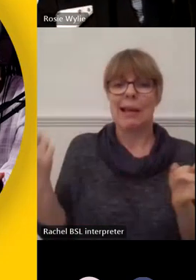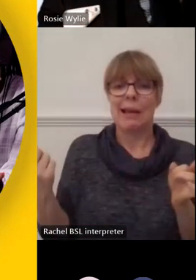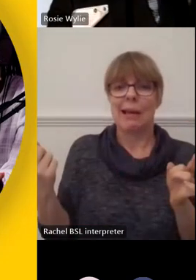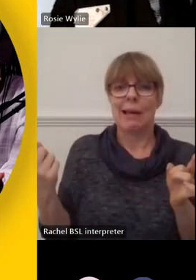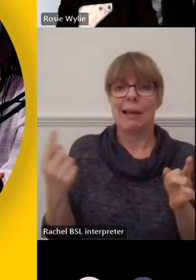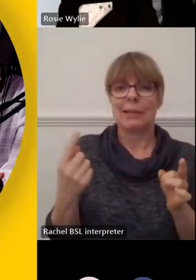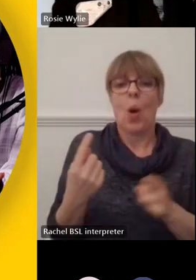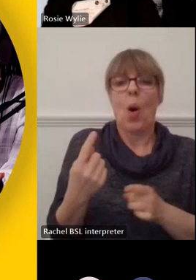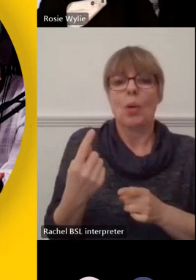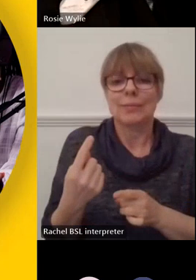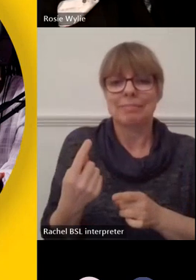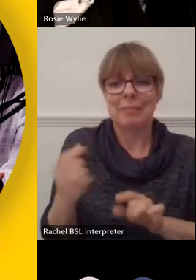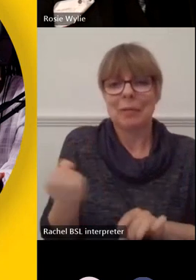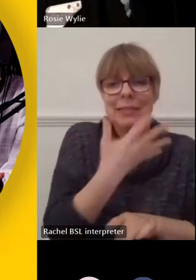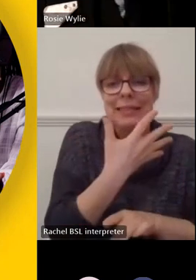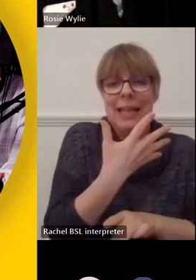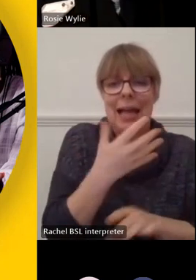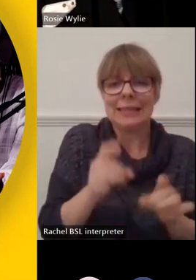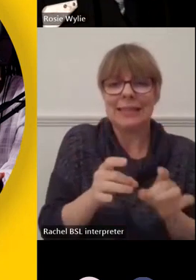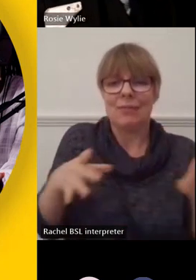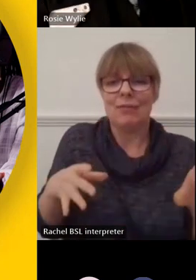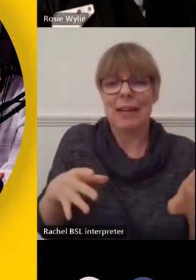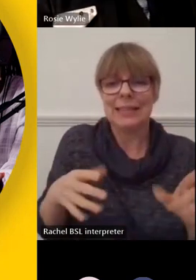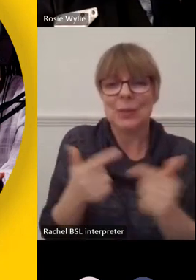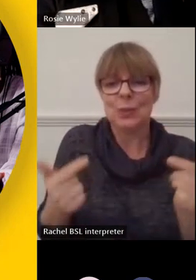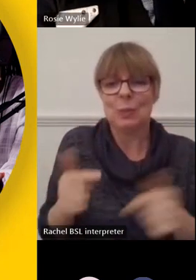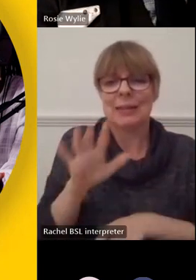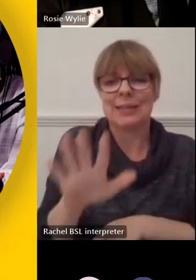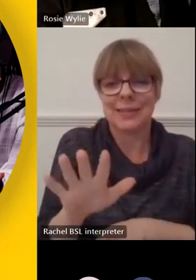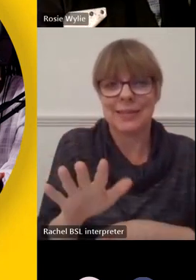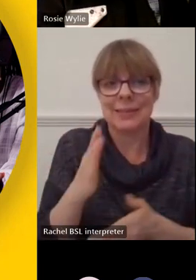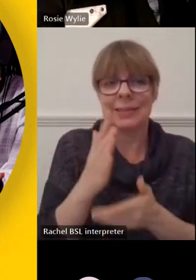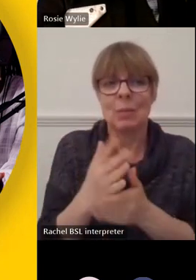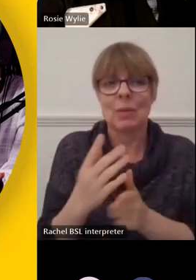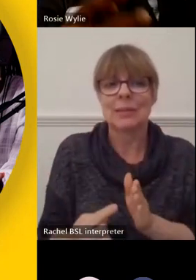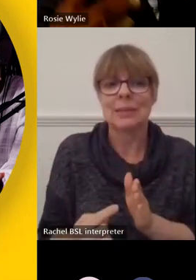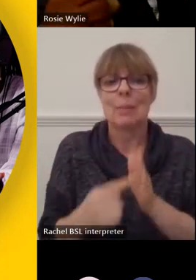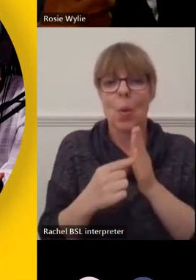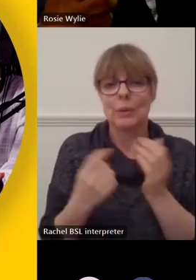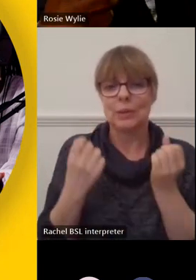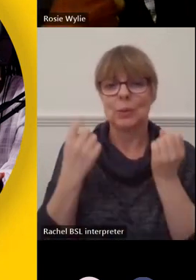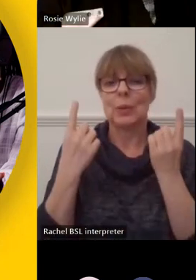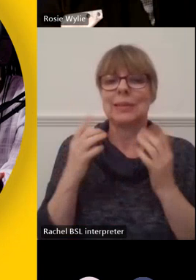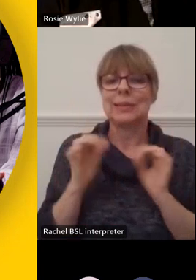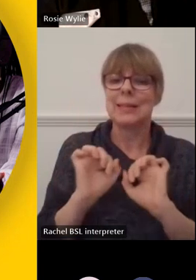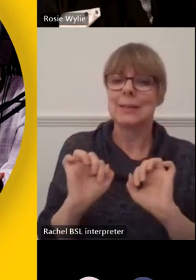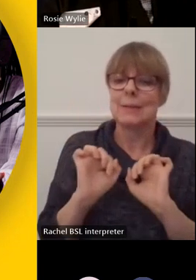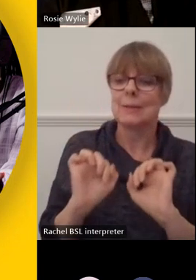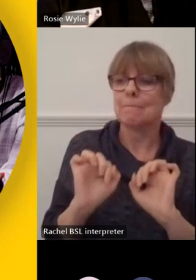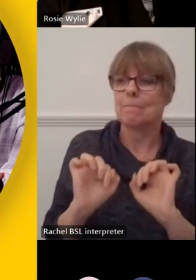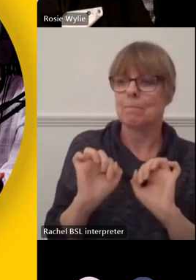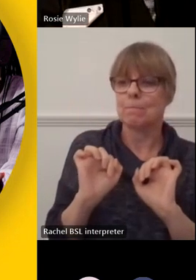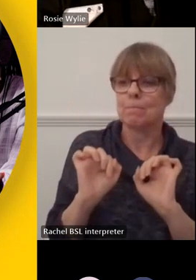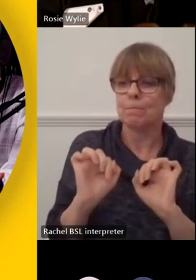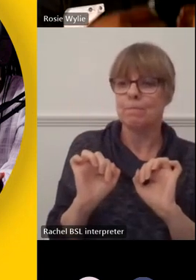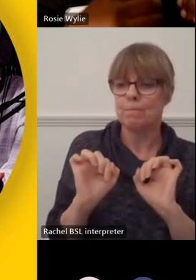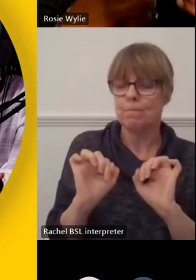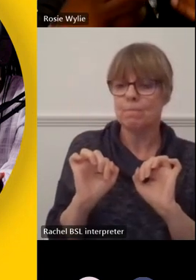I've gone too fast. So it is important to understand, to be intentional in terms of